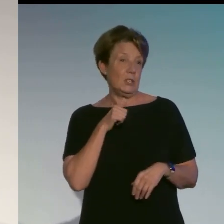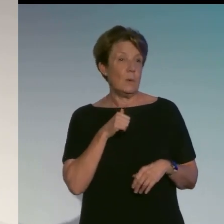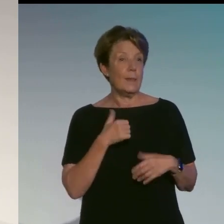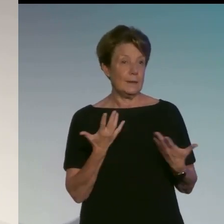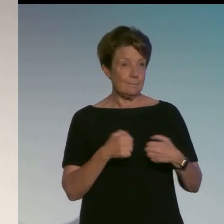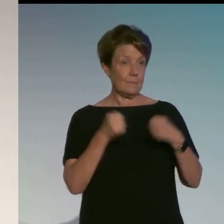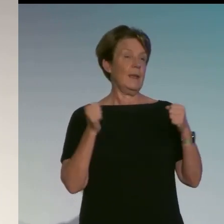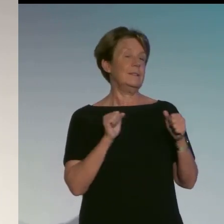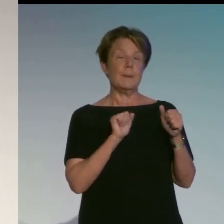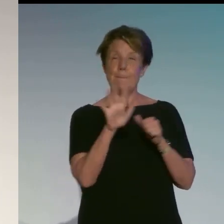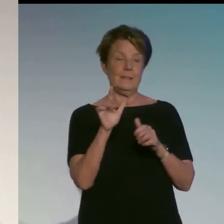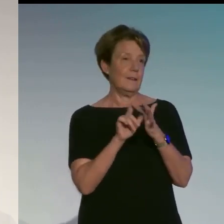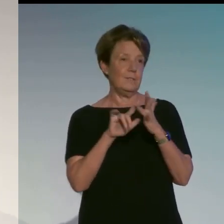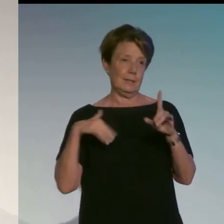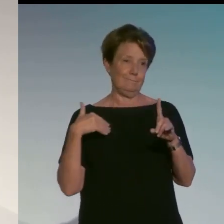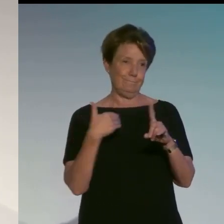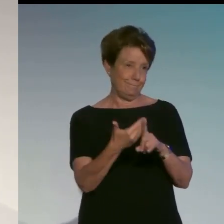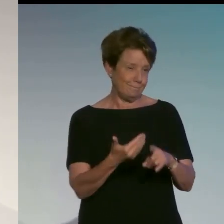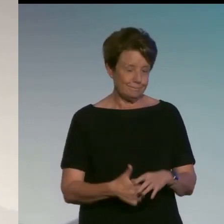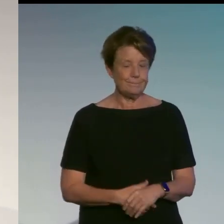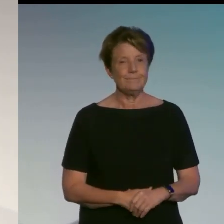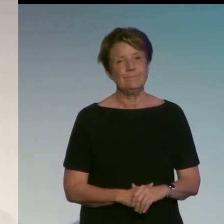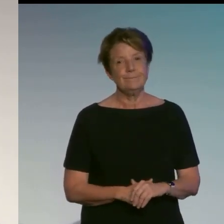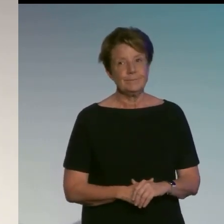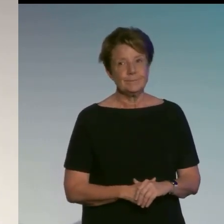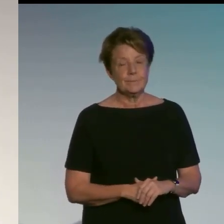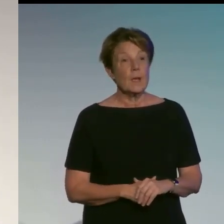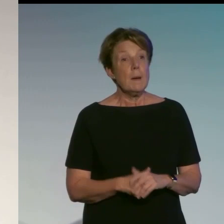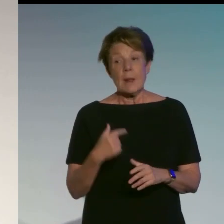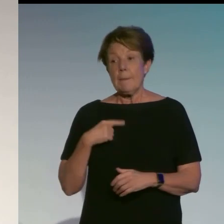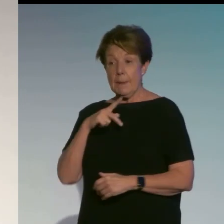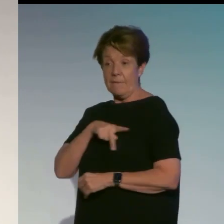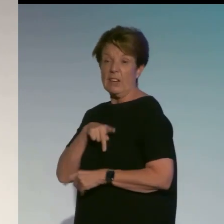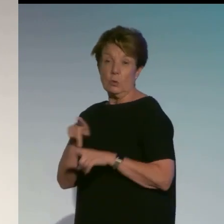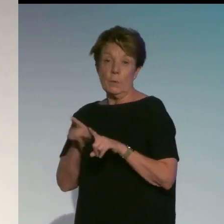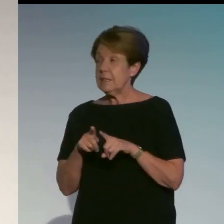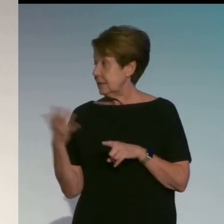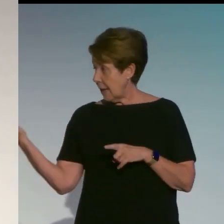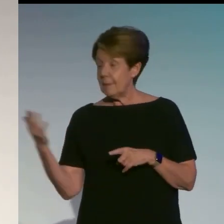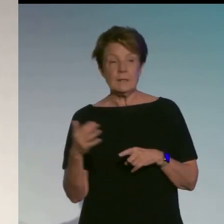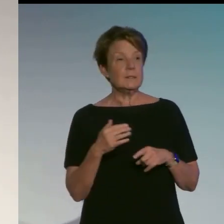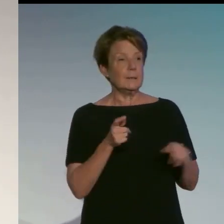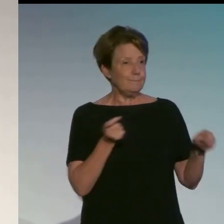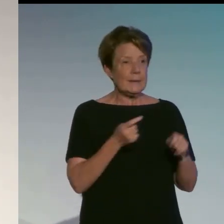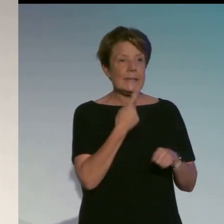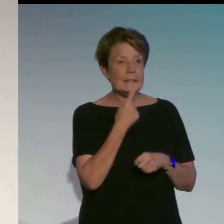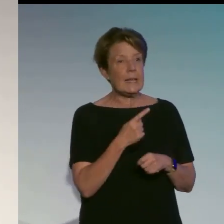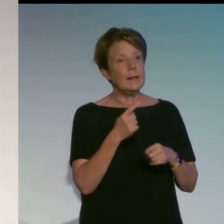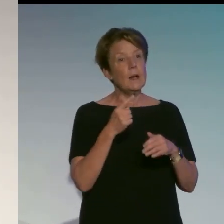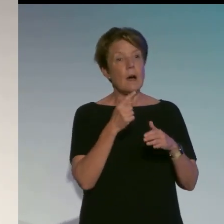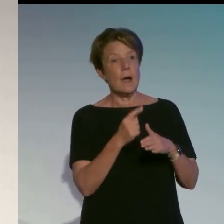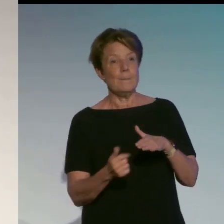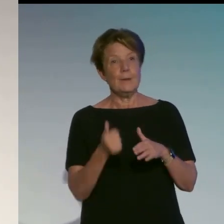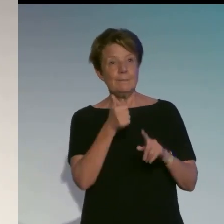it's the best thing I ever did. But I'm also here professionally, as Jayne has referred, as Senior Manager at the New Zealand Human